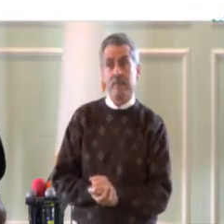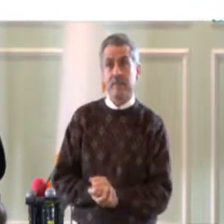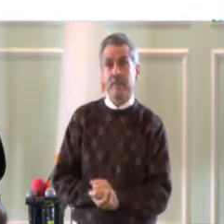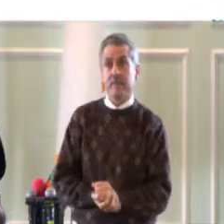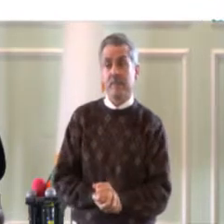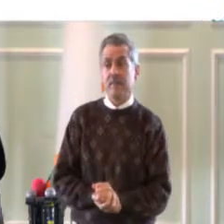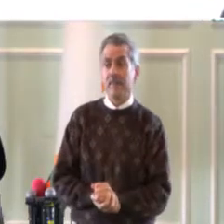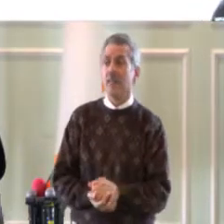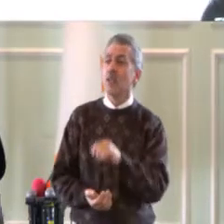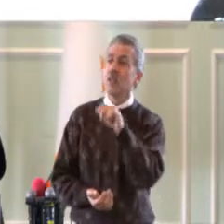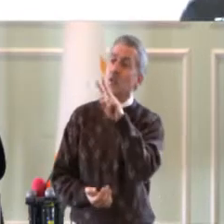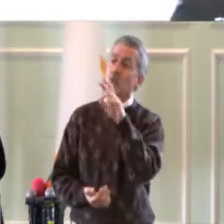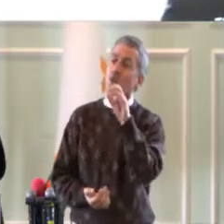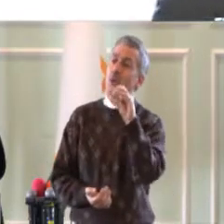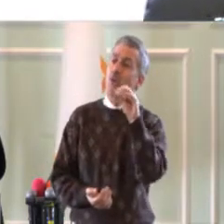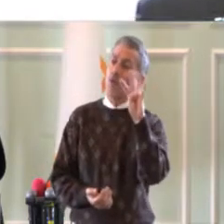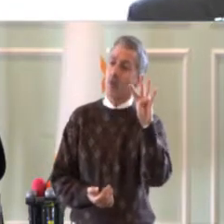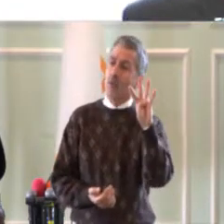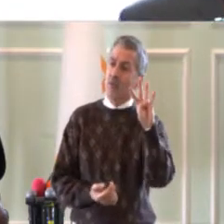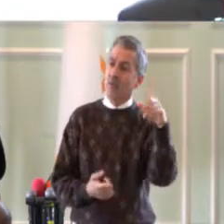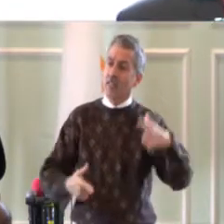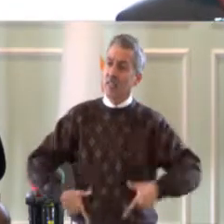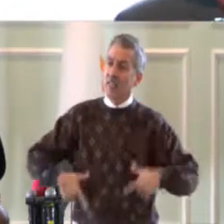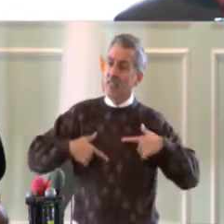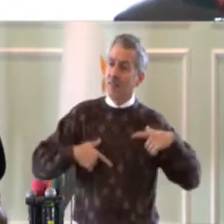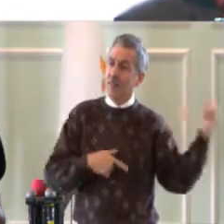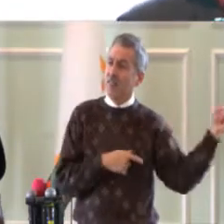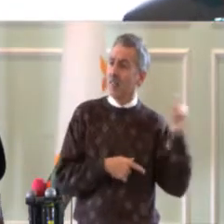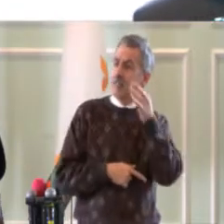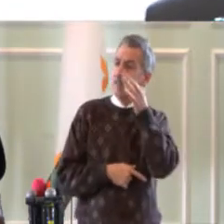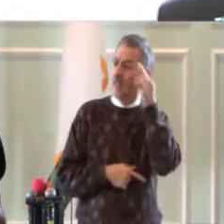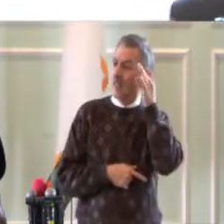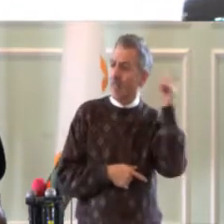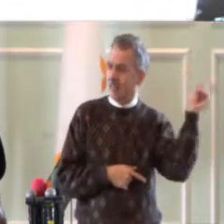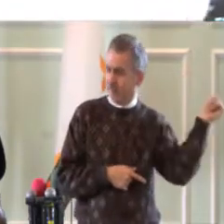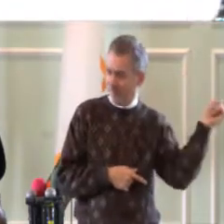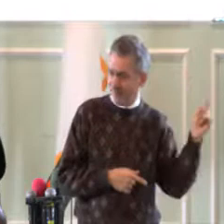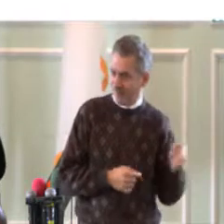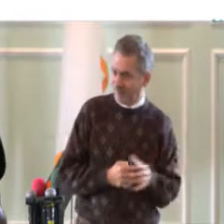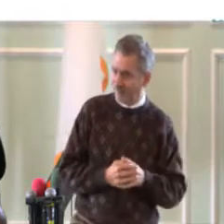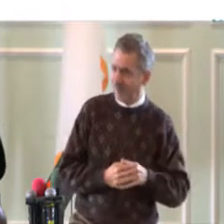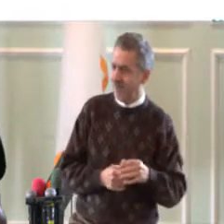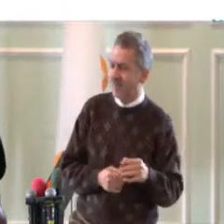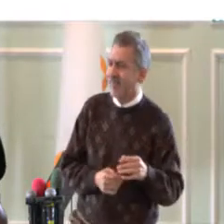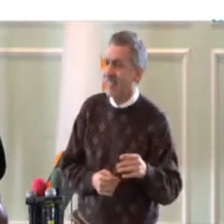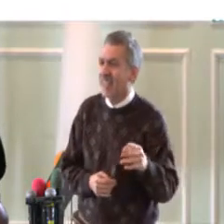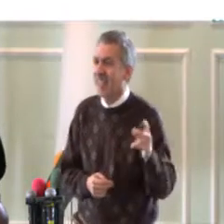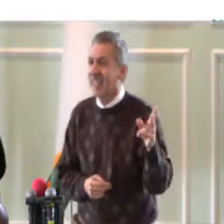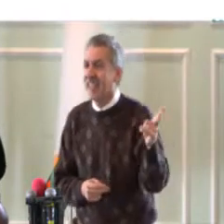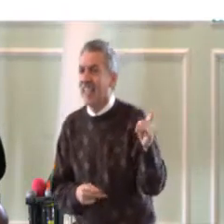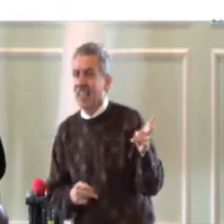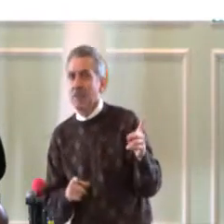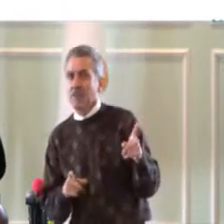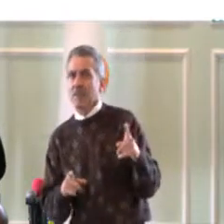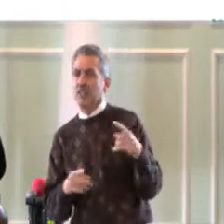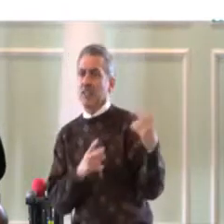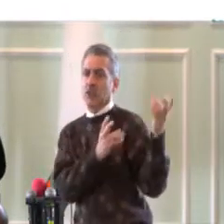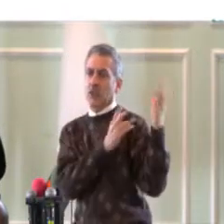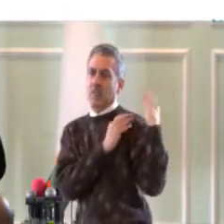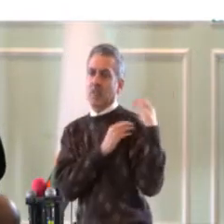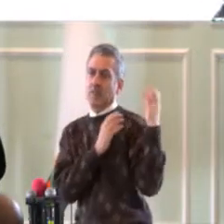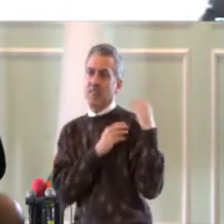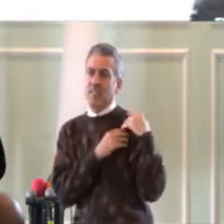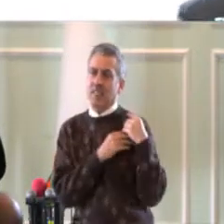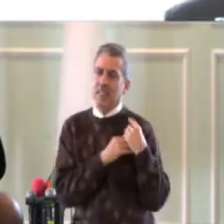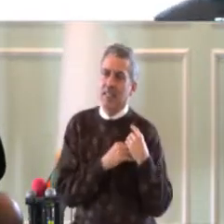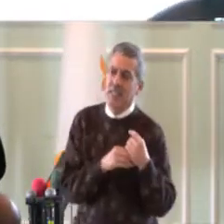Back in 2004, we were living in Indiana, and I was in charge of disaster response. And